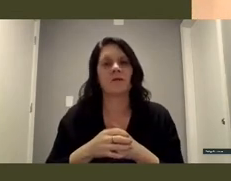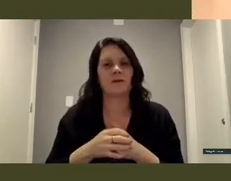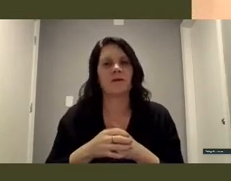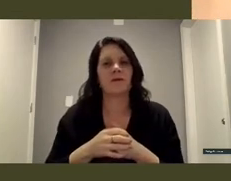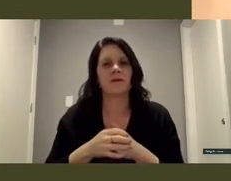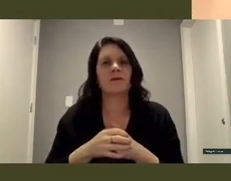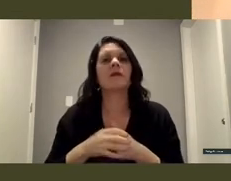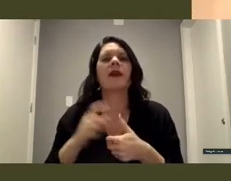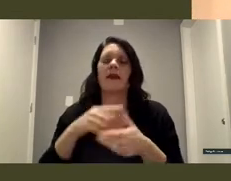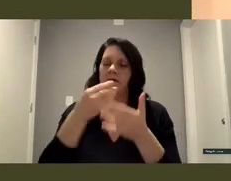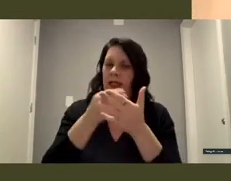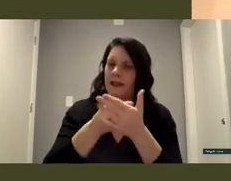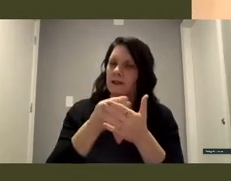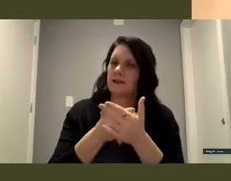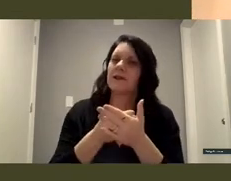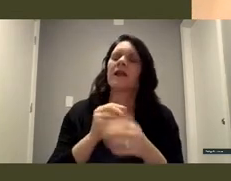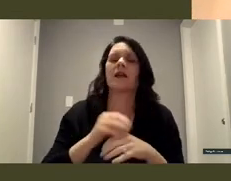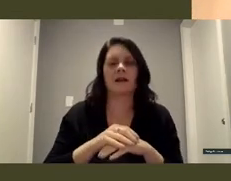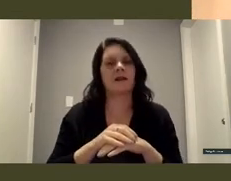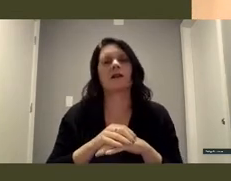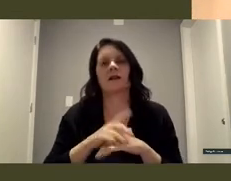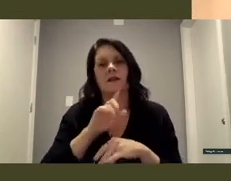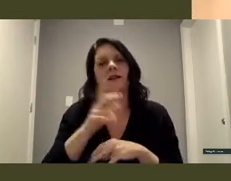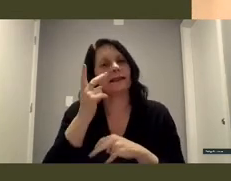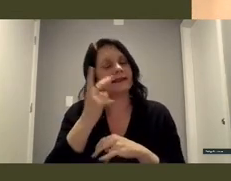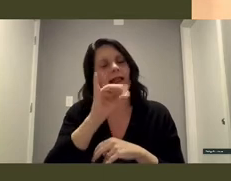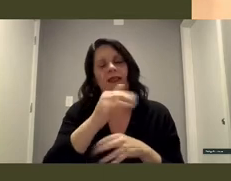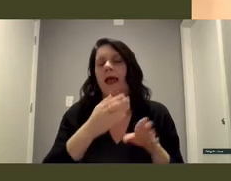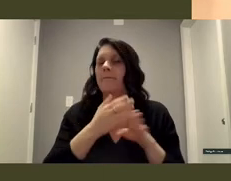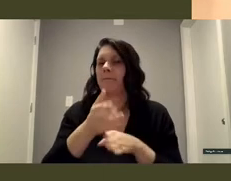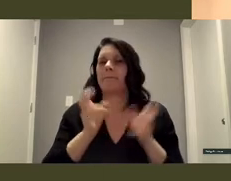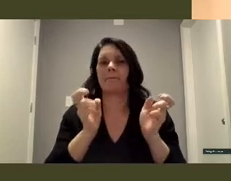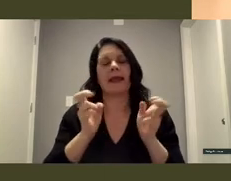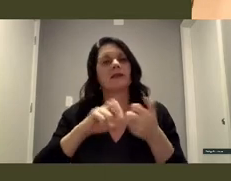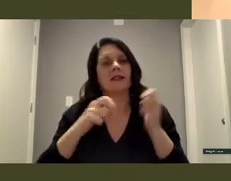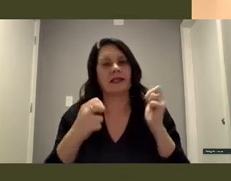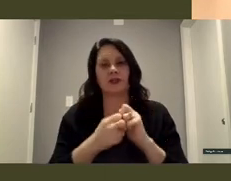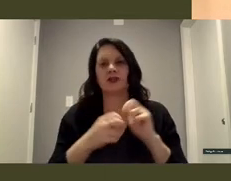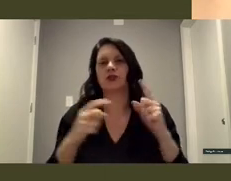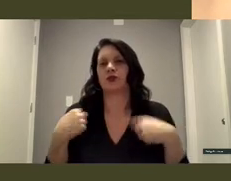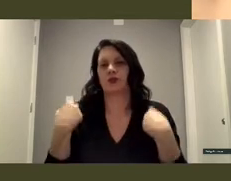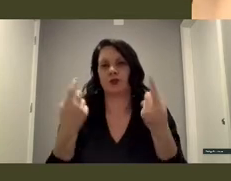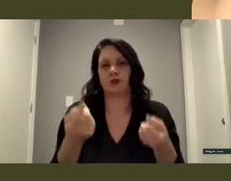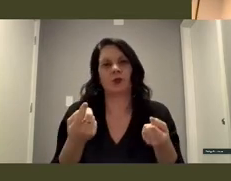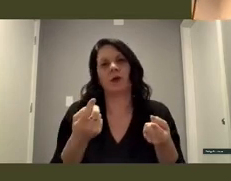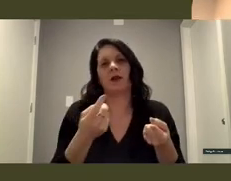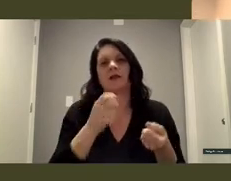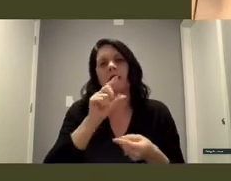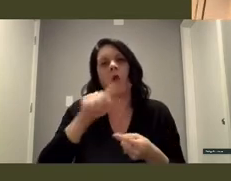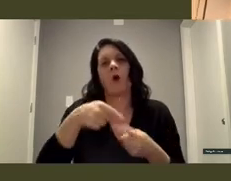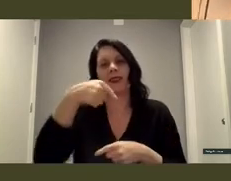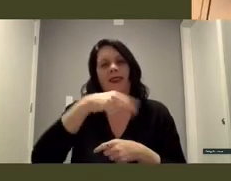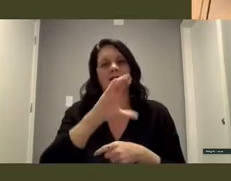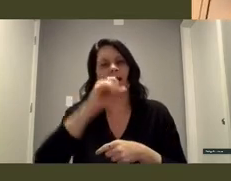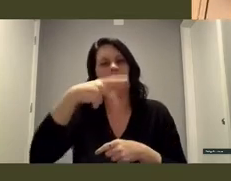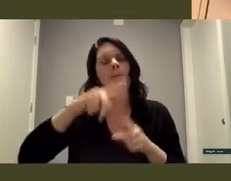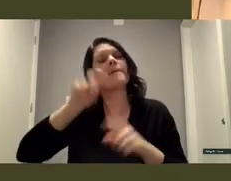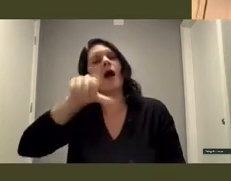Financing certainly has been seen as one of the main issues coming out of not just this COP, but past COPs.